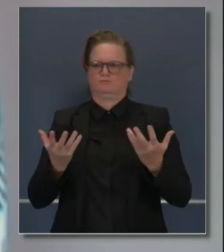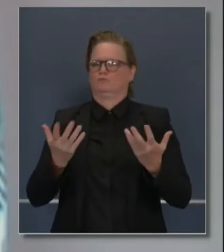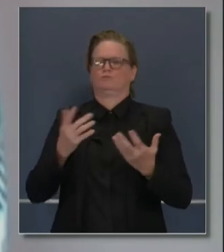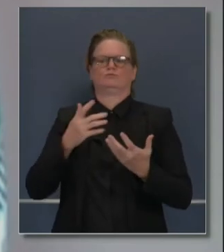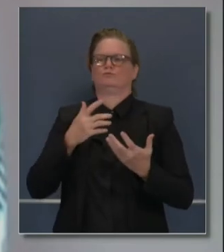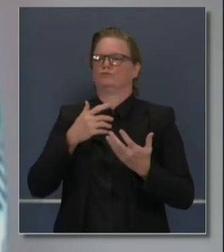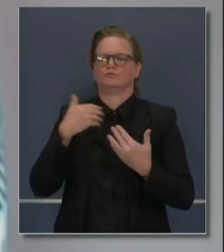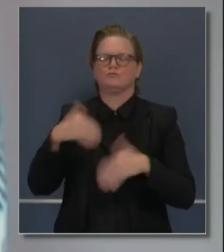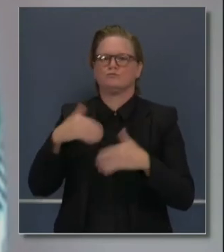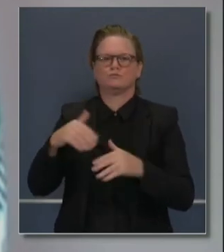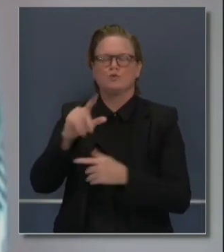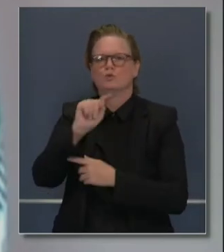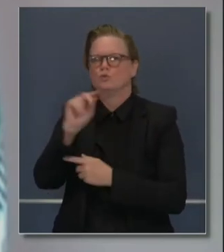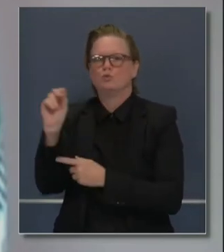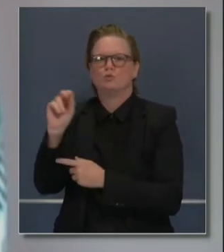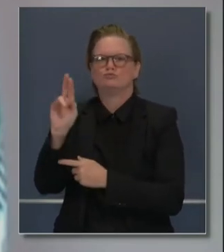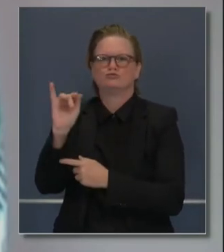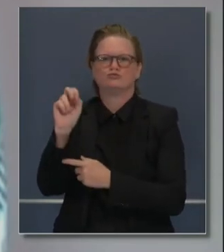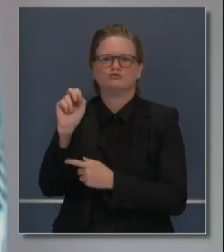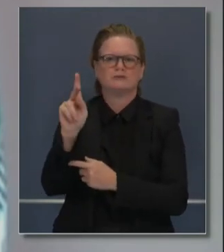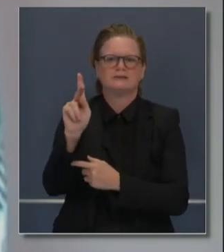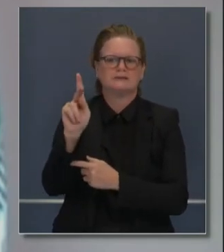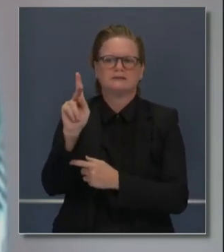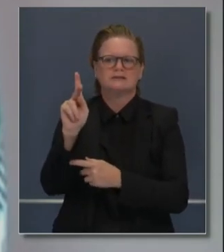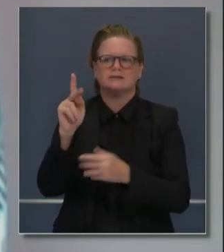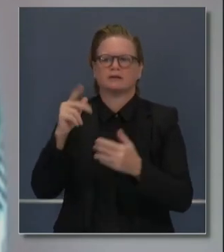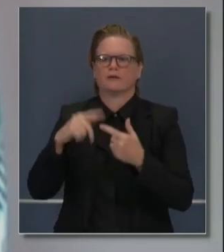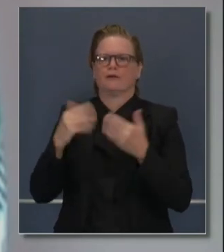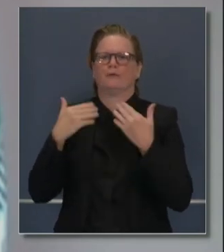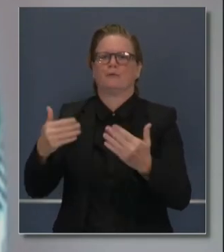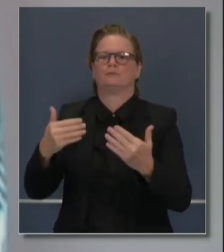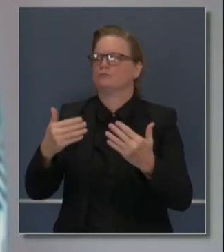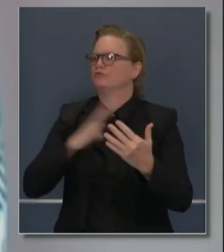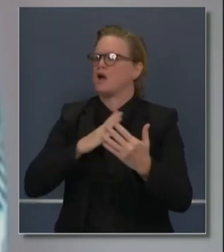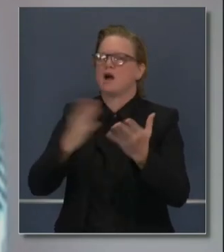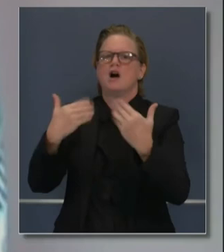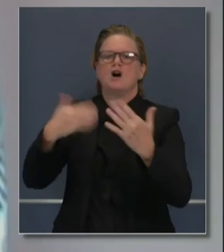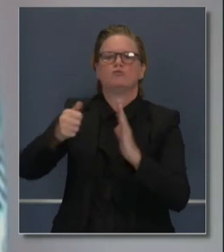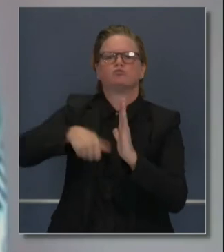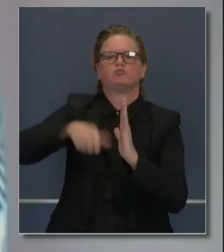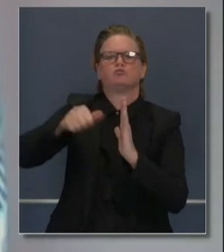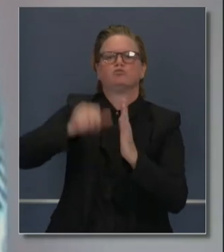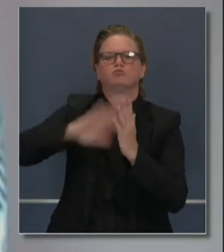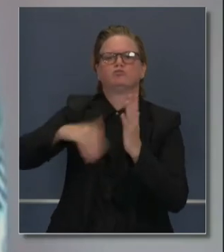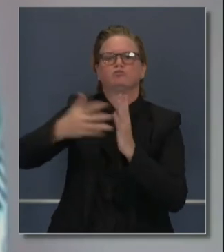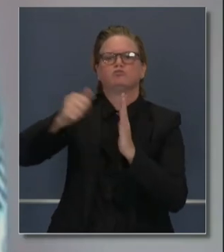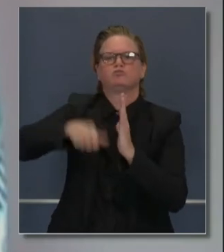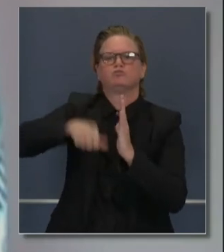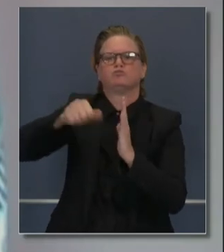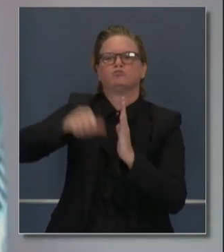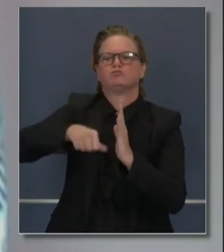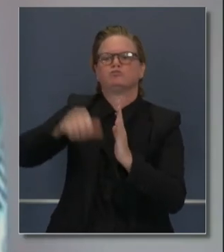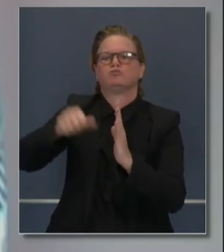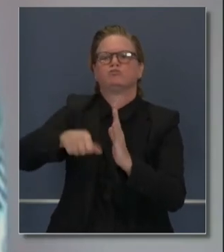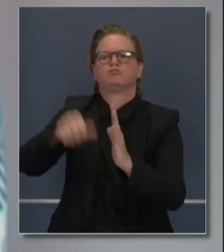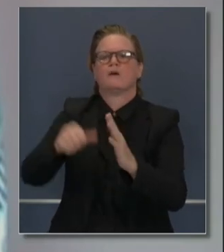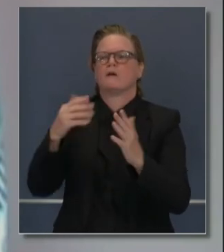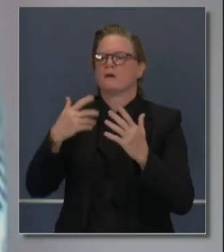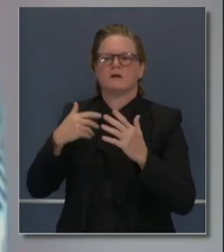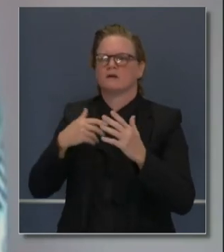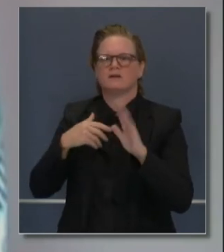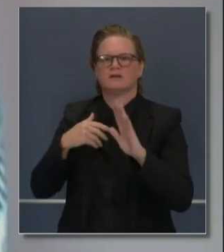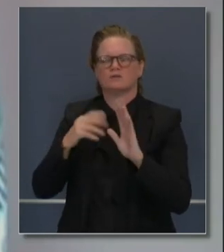and maybe even suspend them entirely until we see how the next few weeks plays out. The other thing to remind you that many of